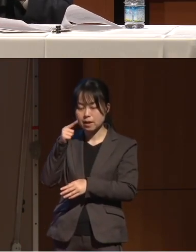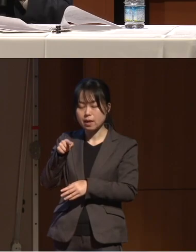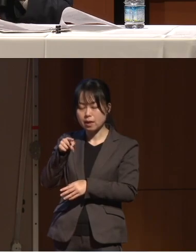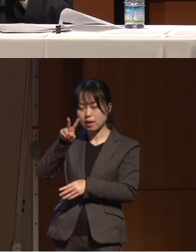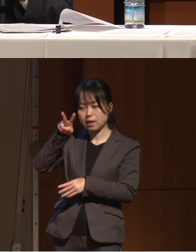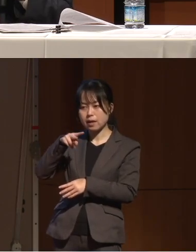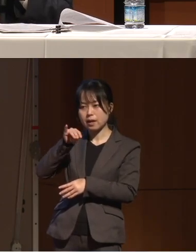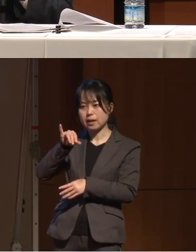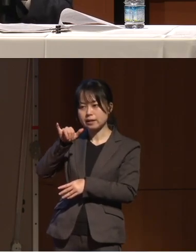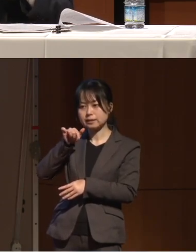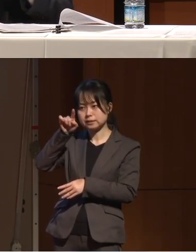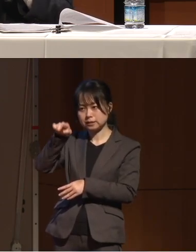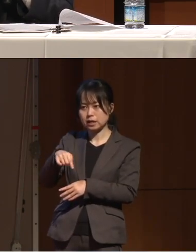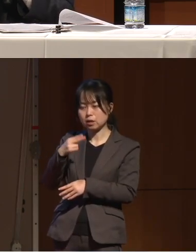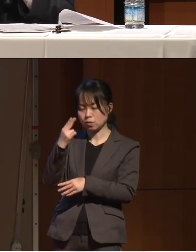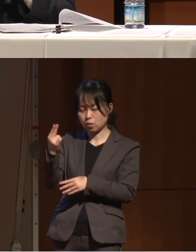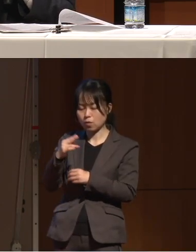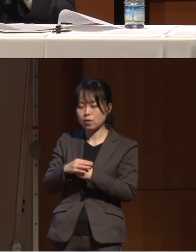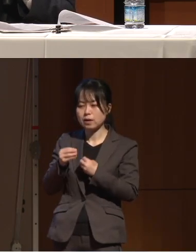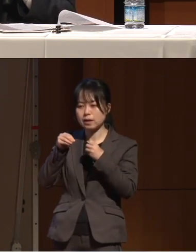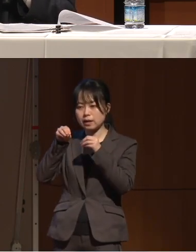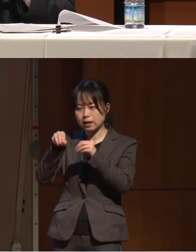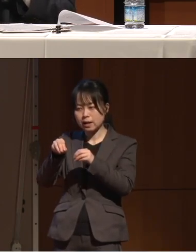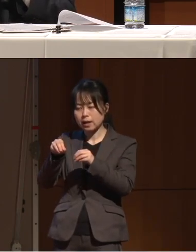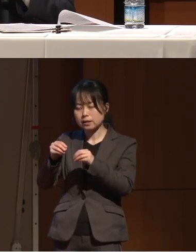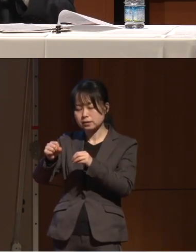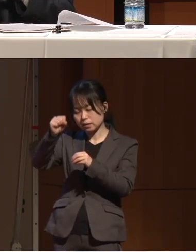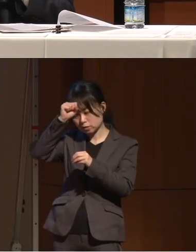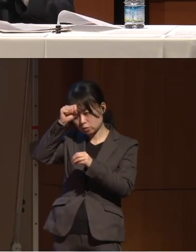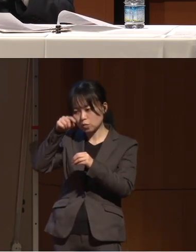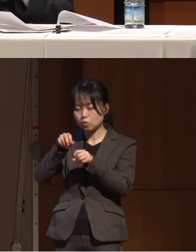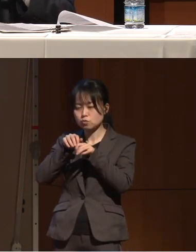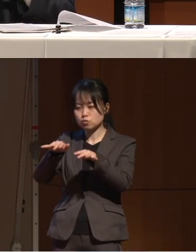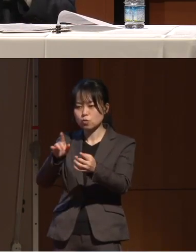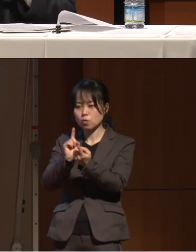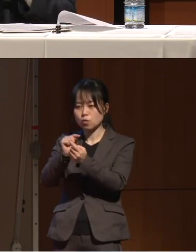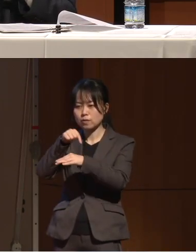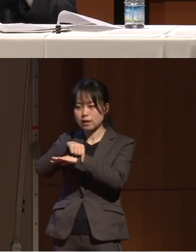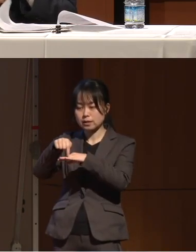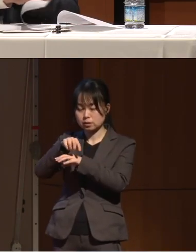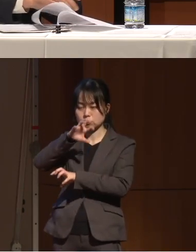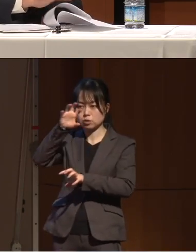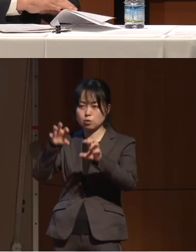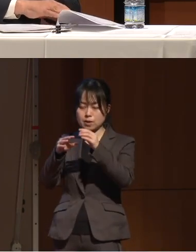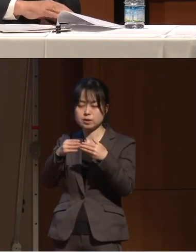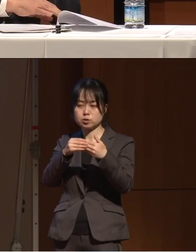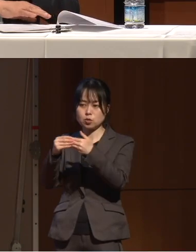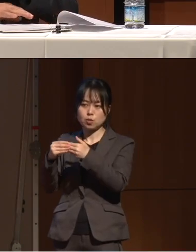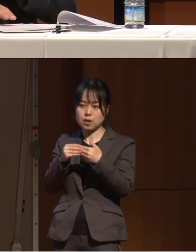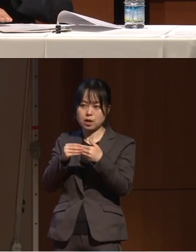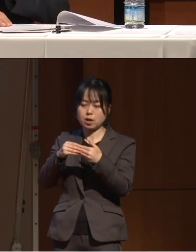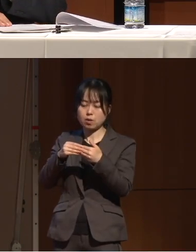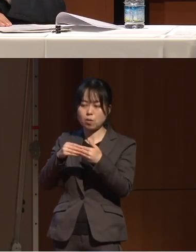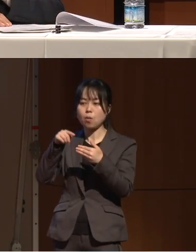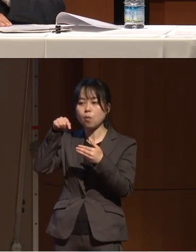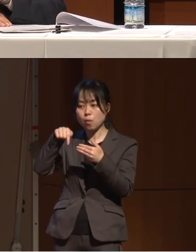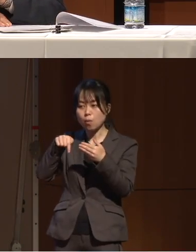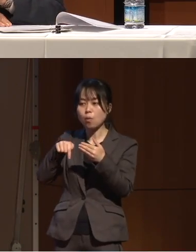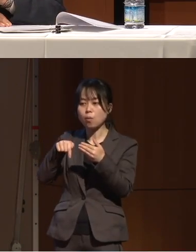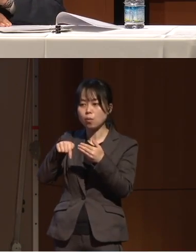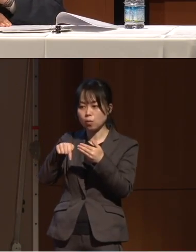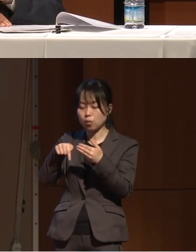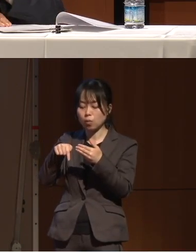funding agency based in Europe. As a CEO of CEPI, he has been